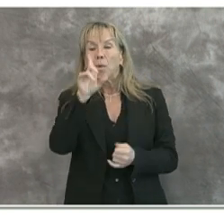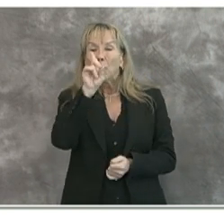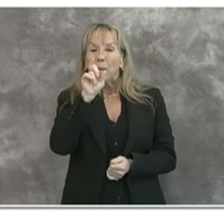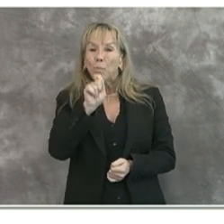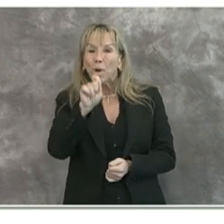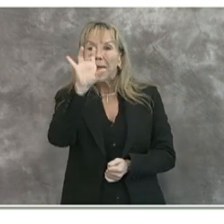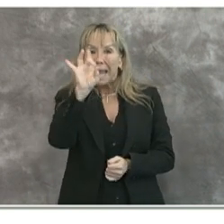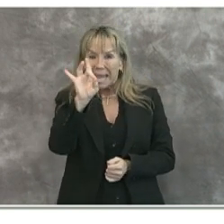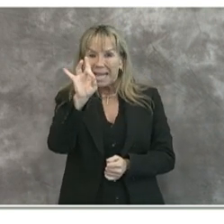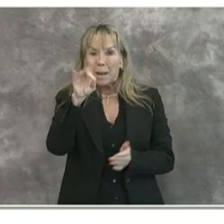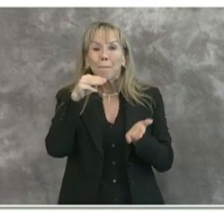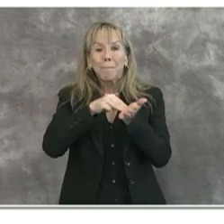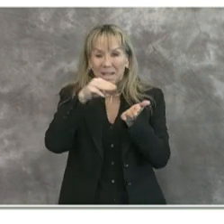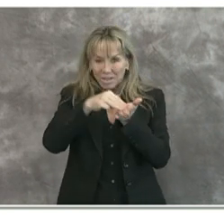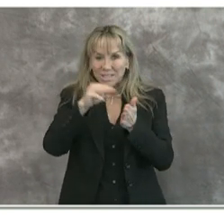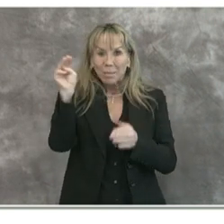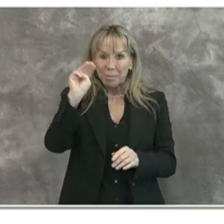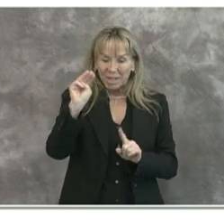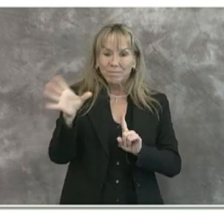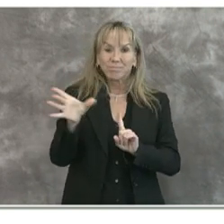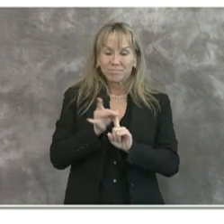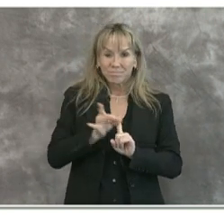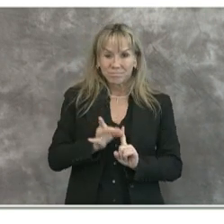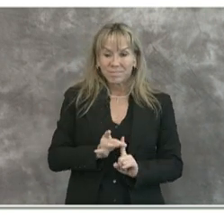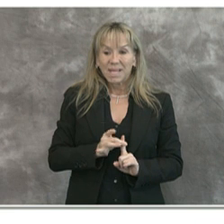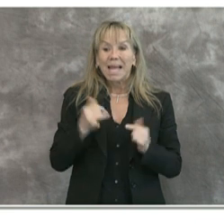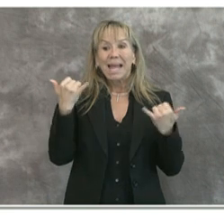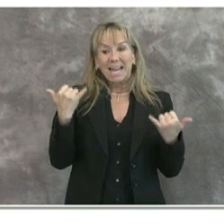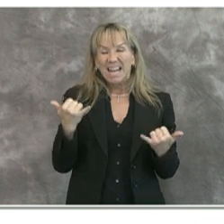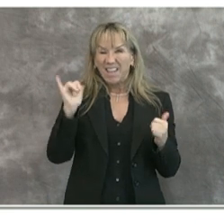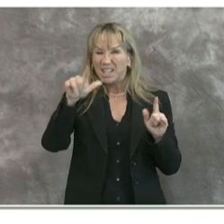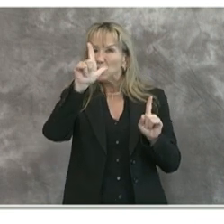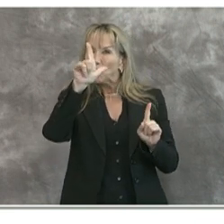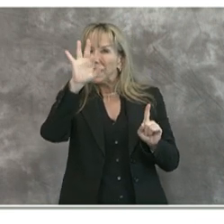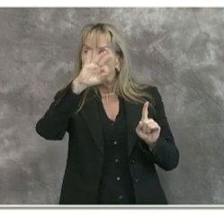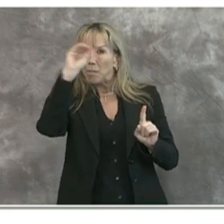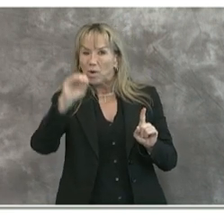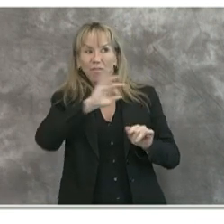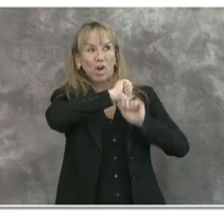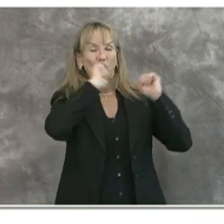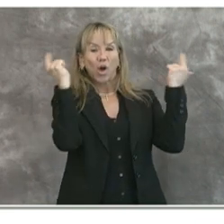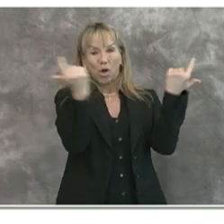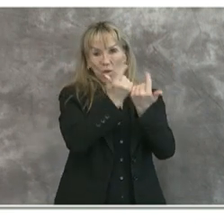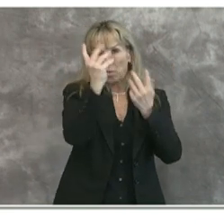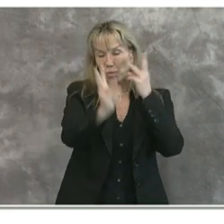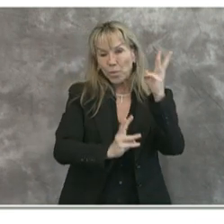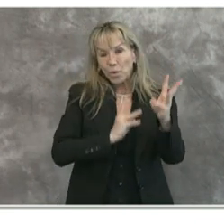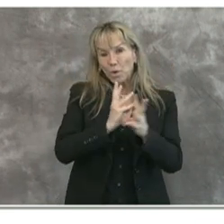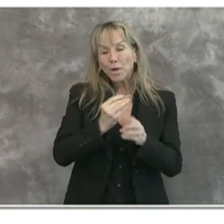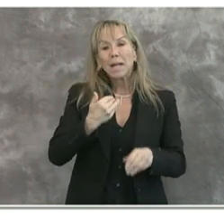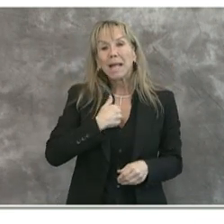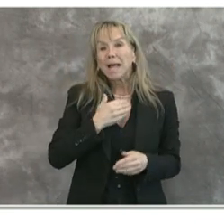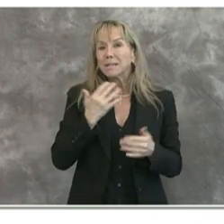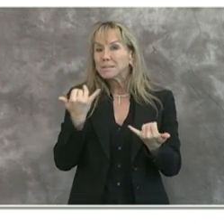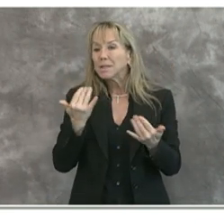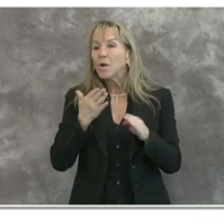million positive cases, now at 29% of the global number, and includes over